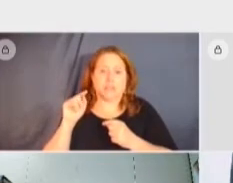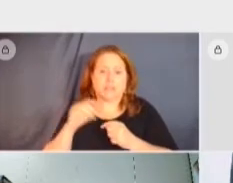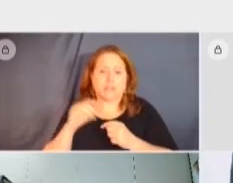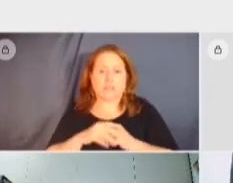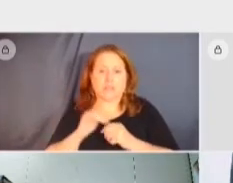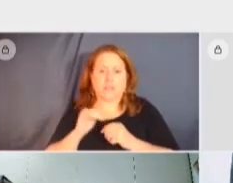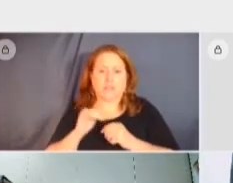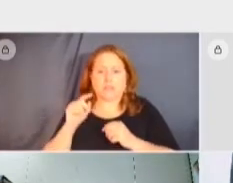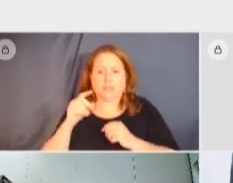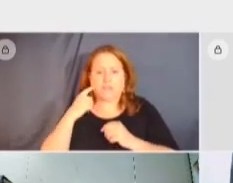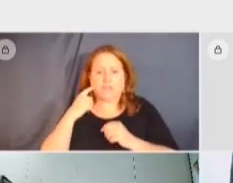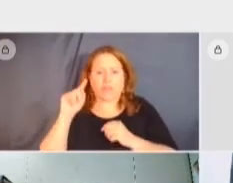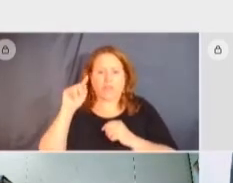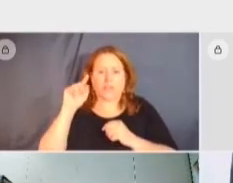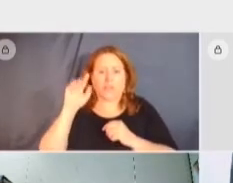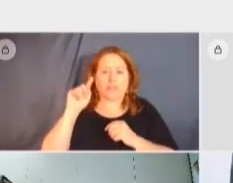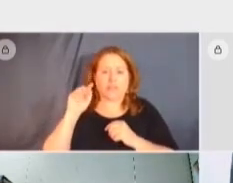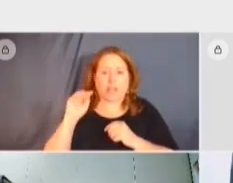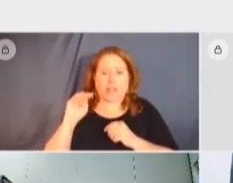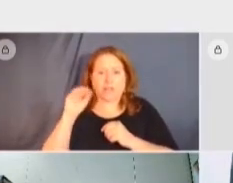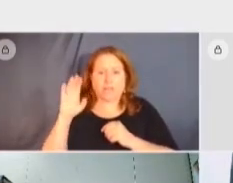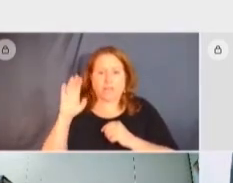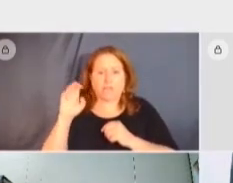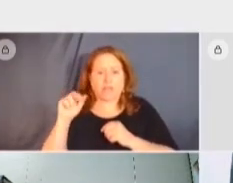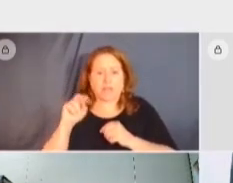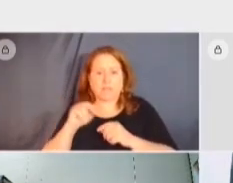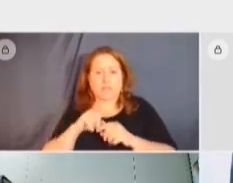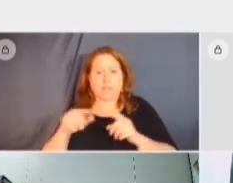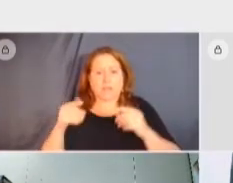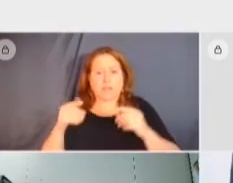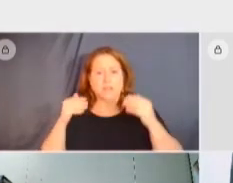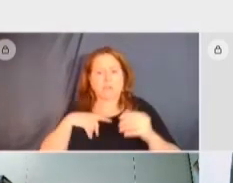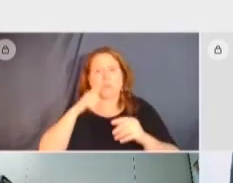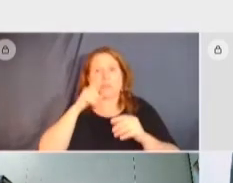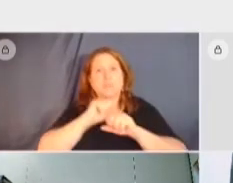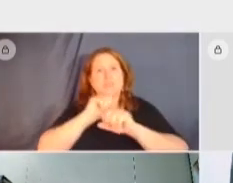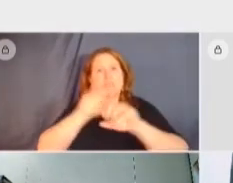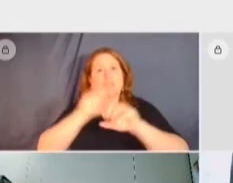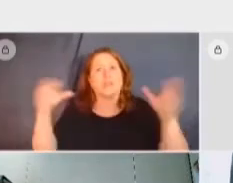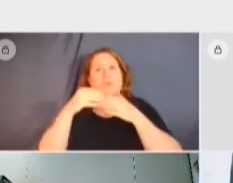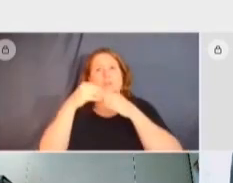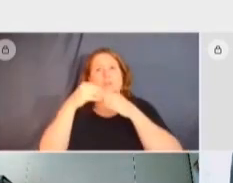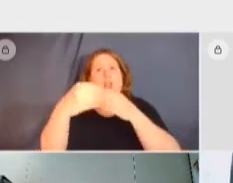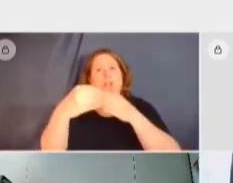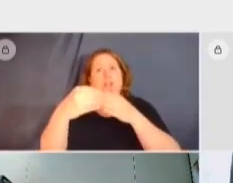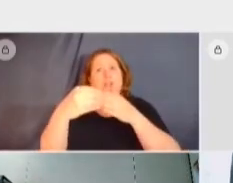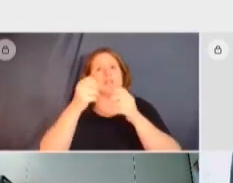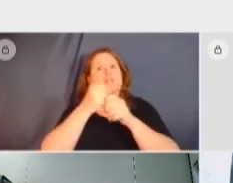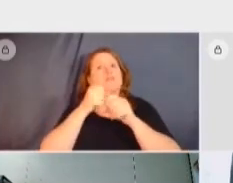our counties and attempting to standardize the way that they are administering elections, that,